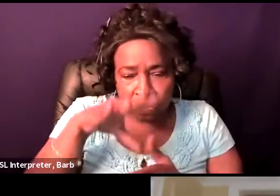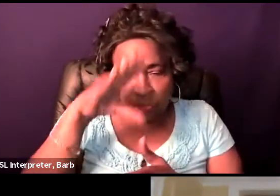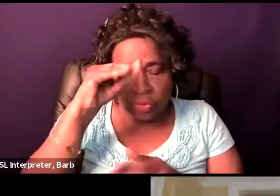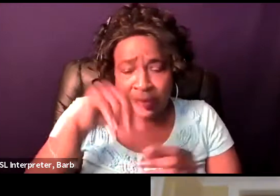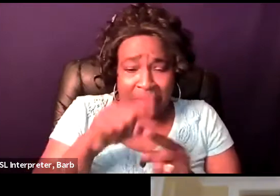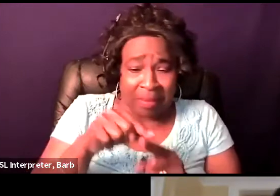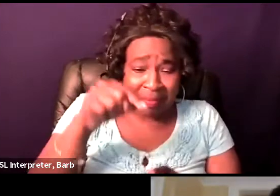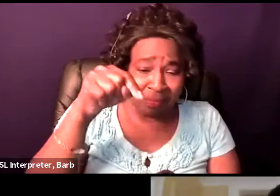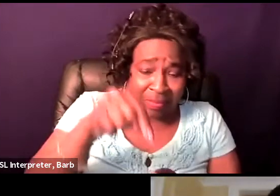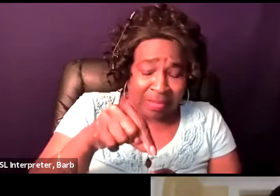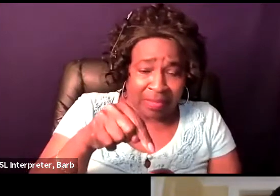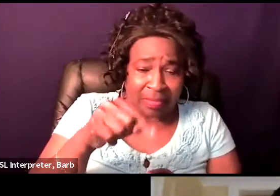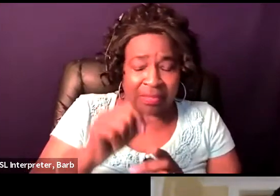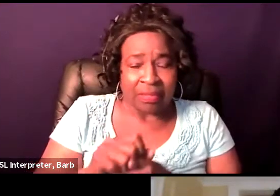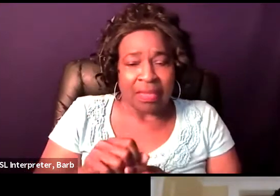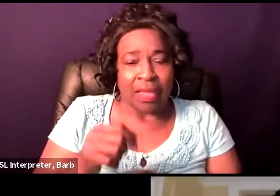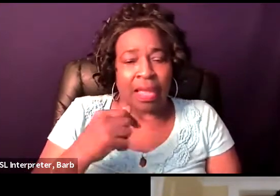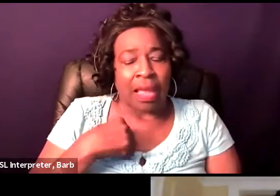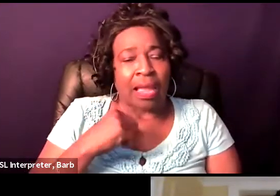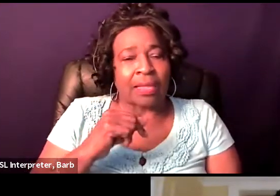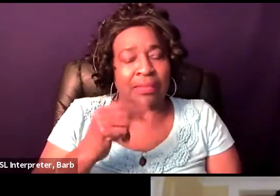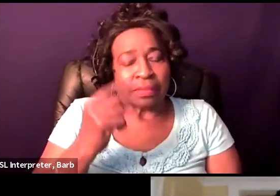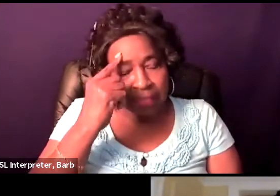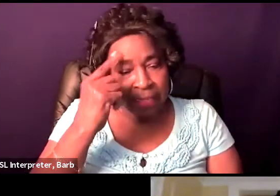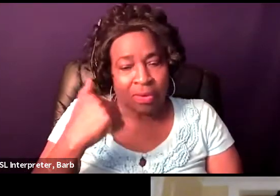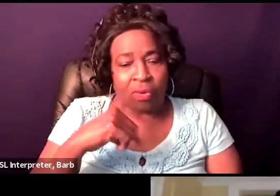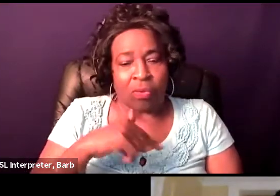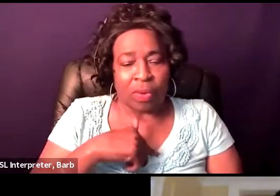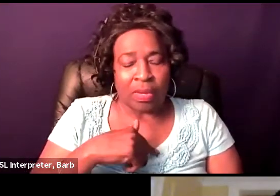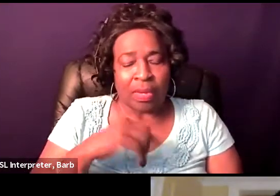mentioned, is that I just think we underestimate